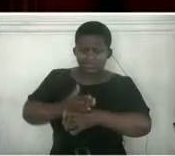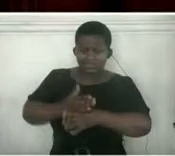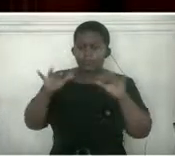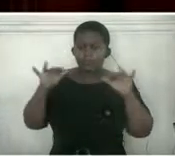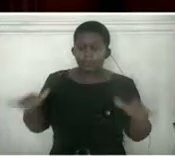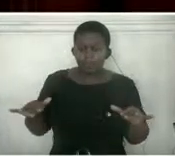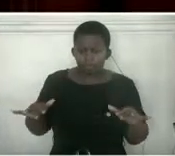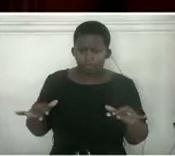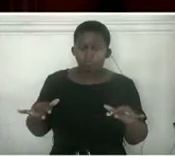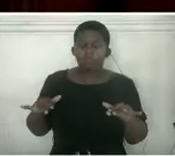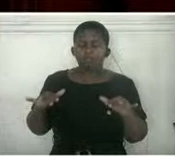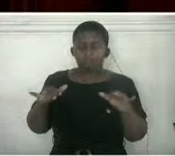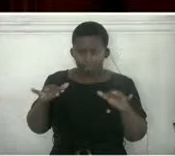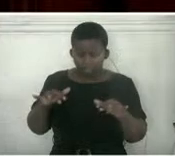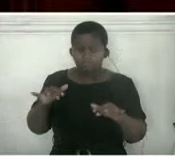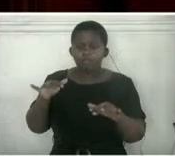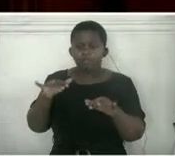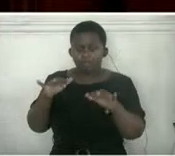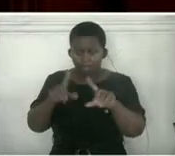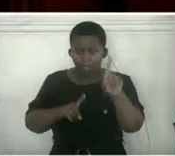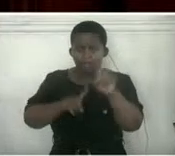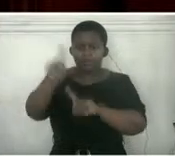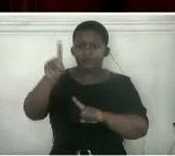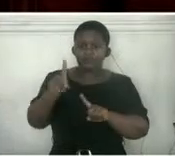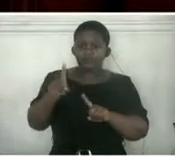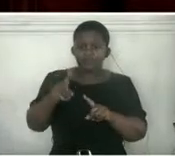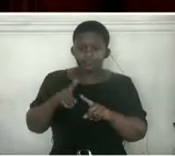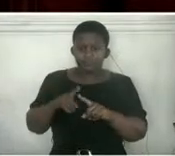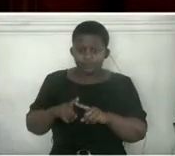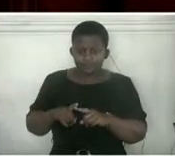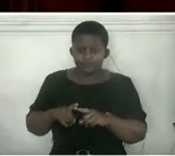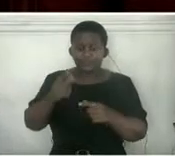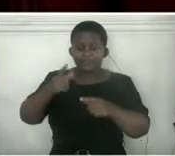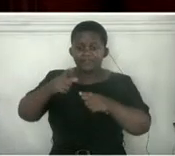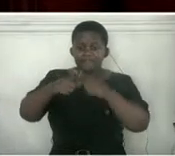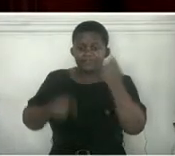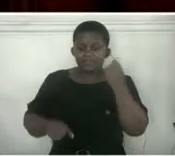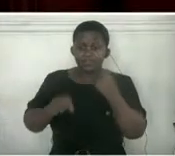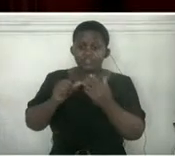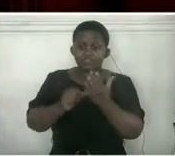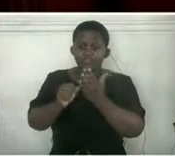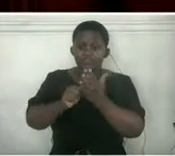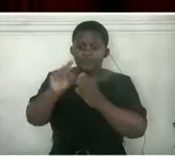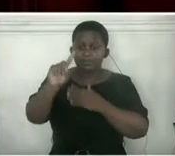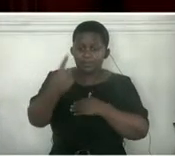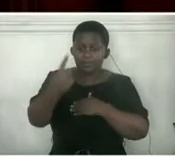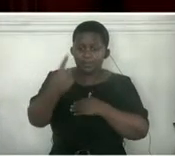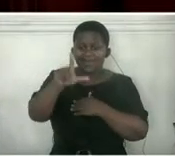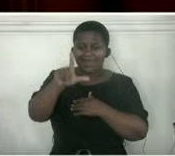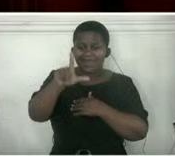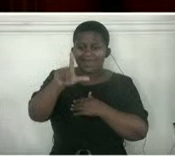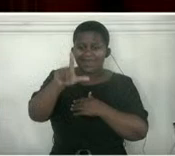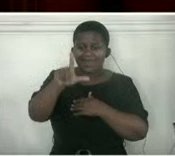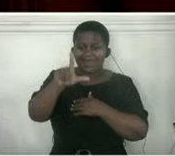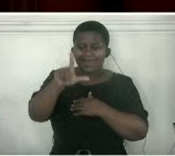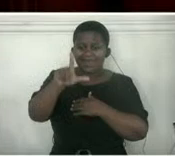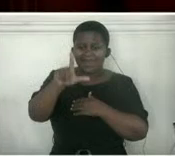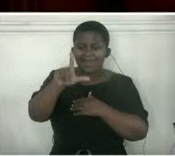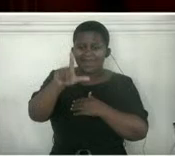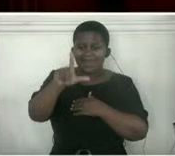overcome their odds. Ajana finished #1 in the LSEN school